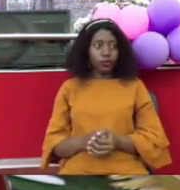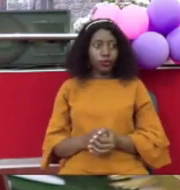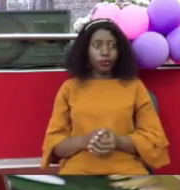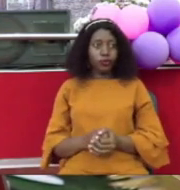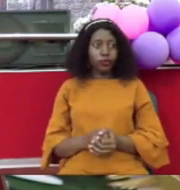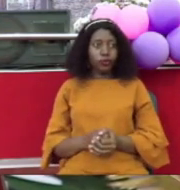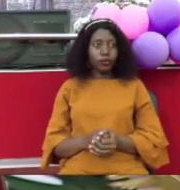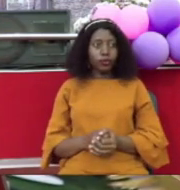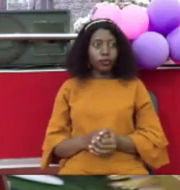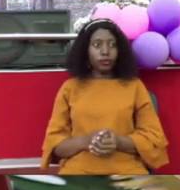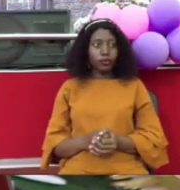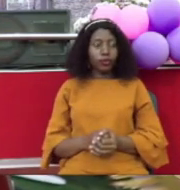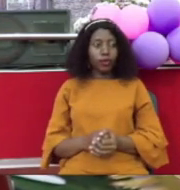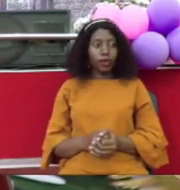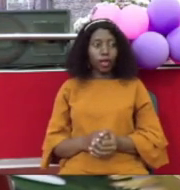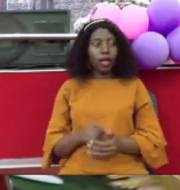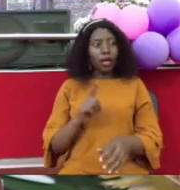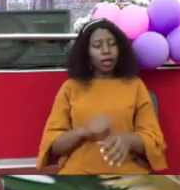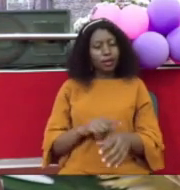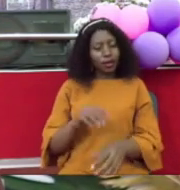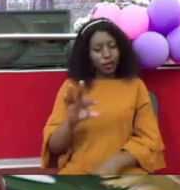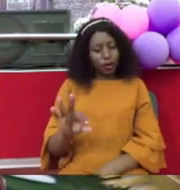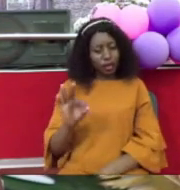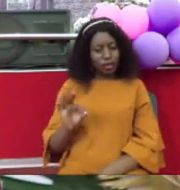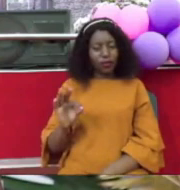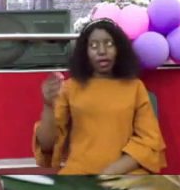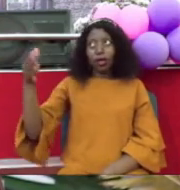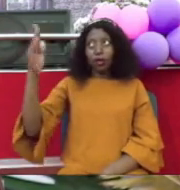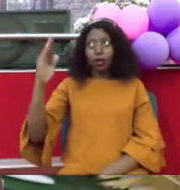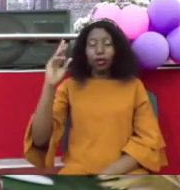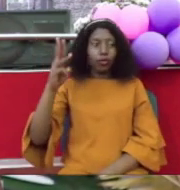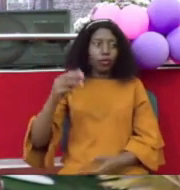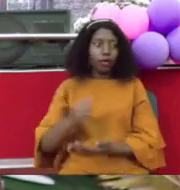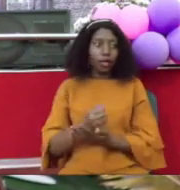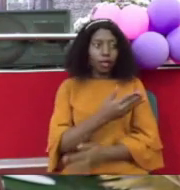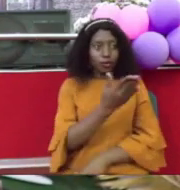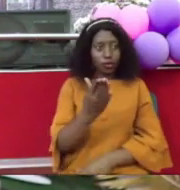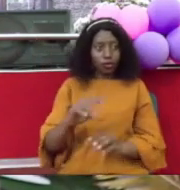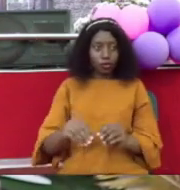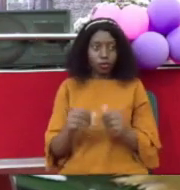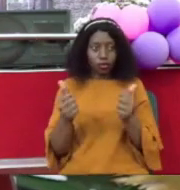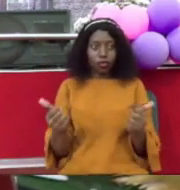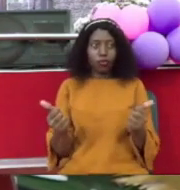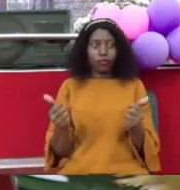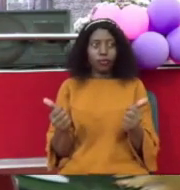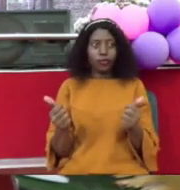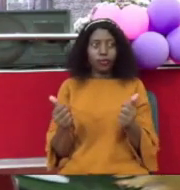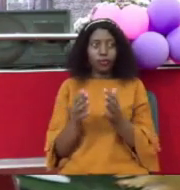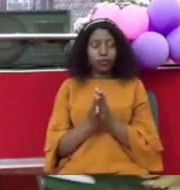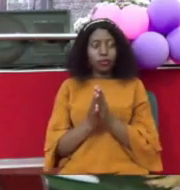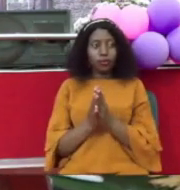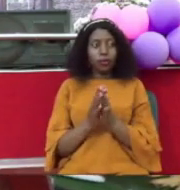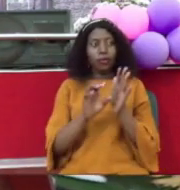Just identify. Once you have identified, God will help you solve them. Ukiwa umetambua, ukizitambua Mungu atakusaidia kuweza kuzishughulikia.